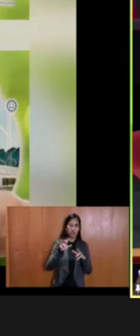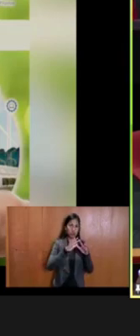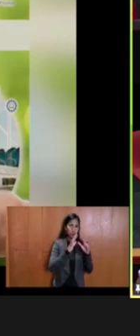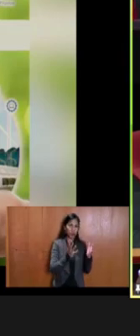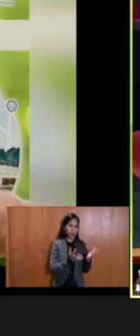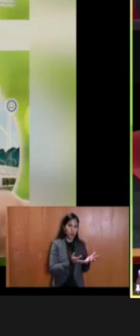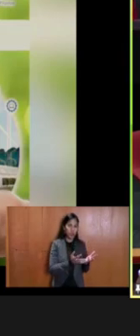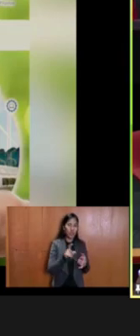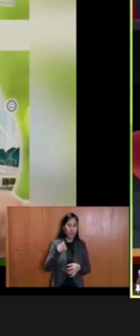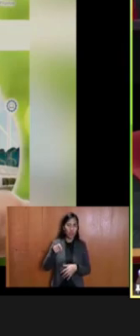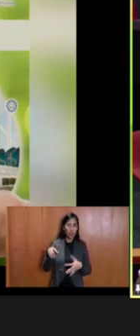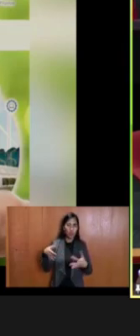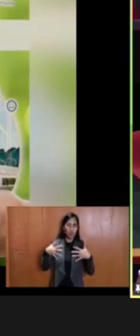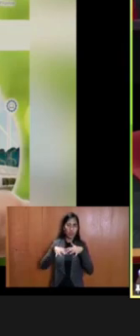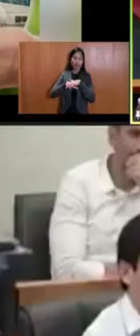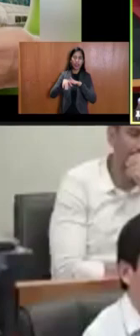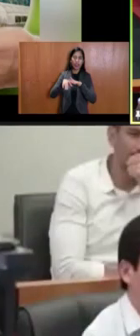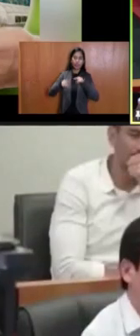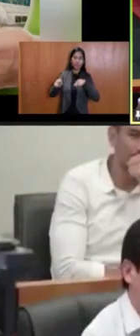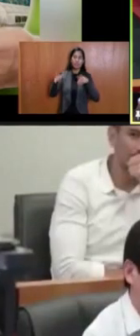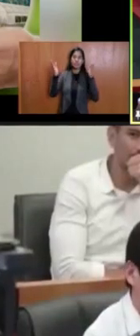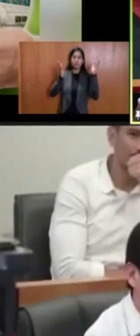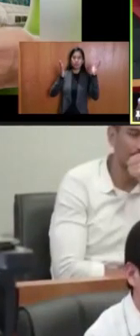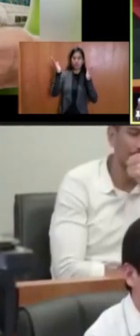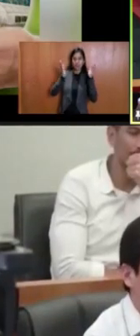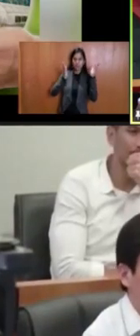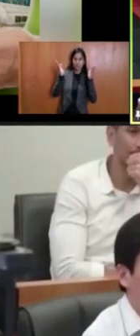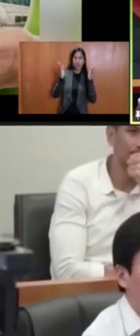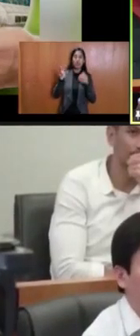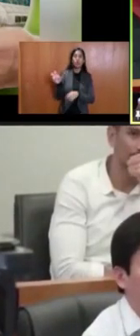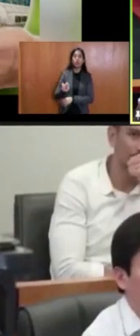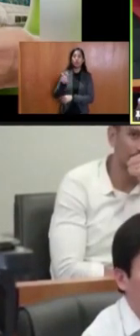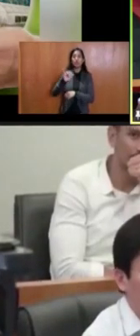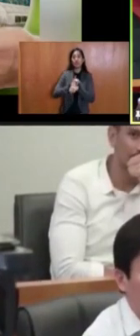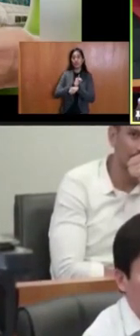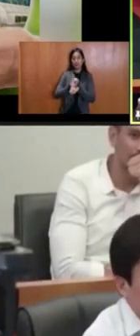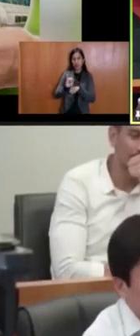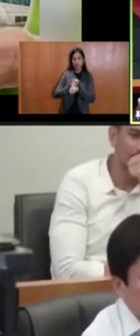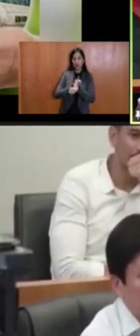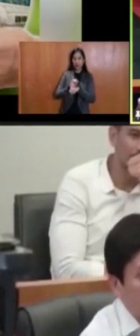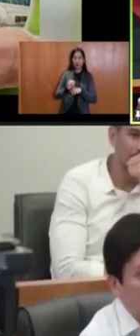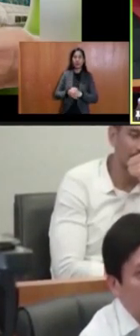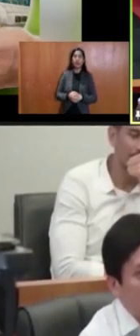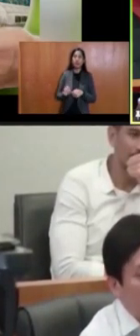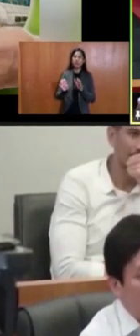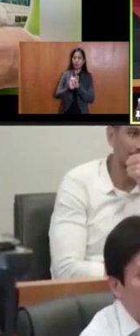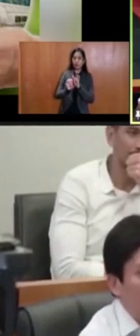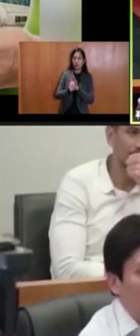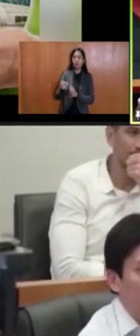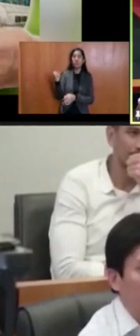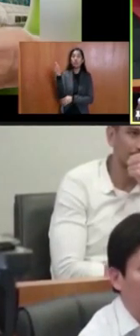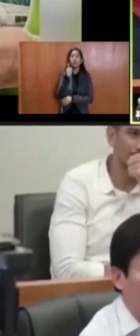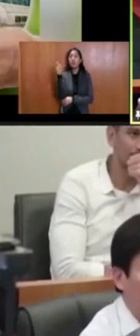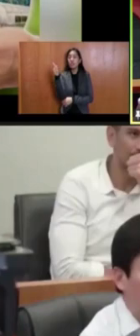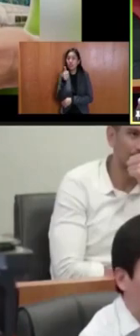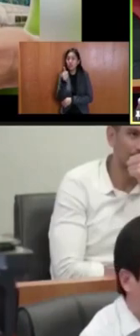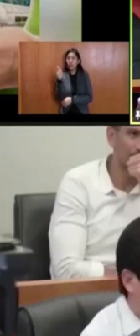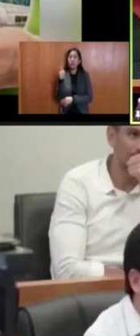for integrating the different services in the tourism industry, for instance, transportation,